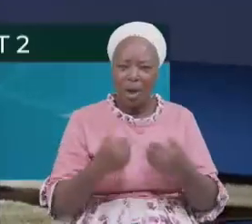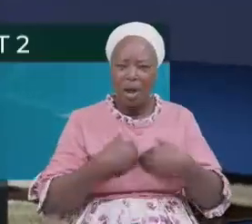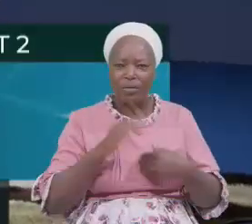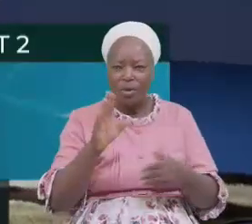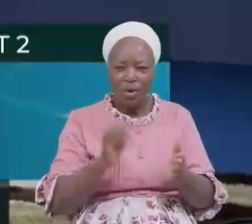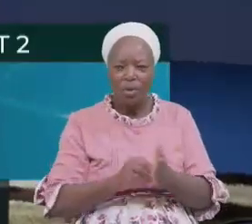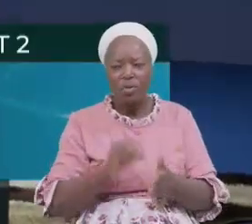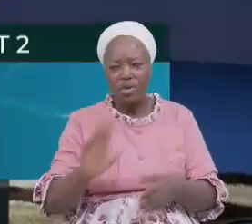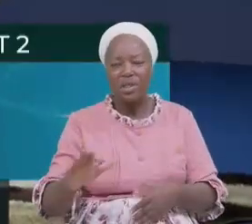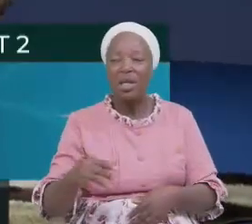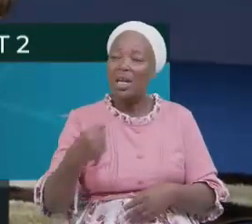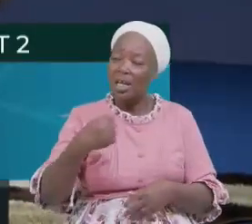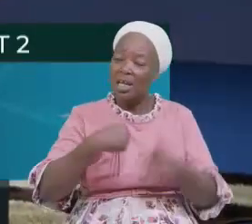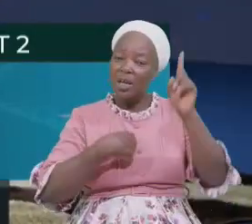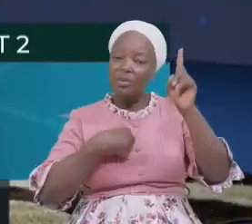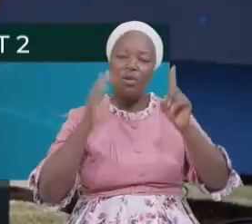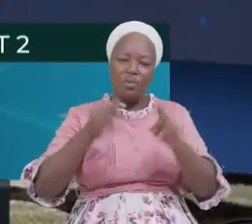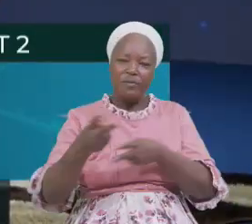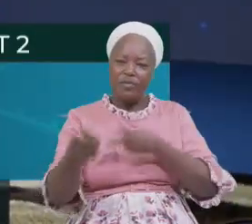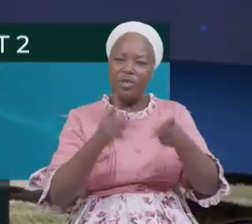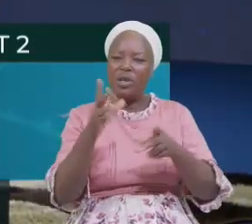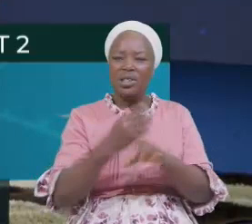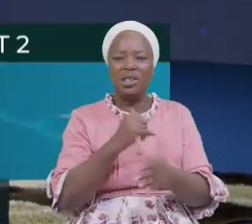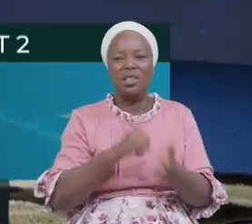it away.